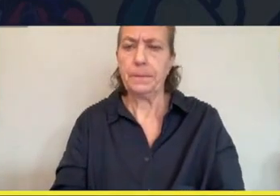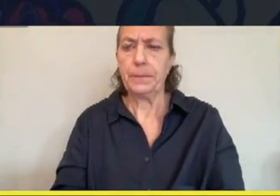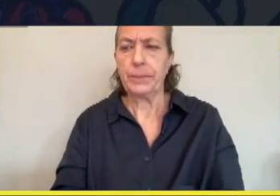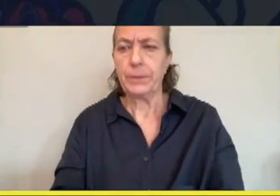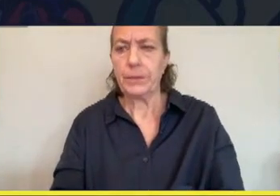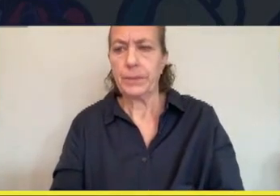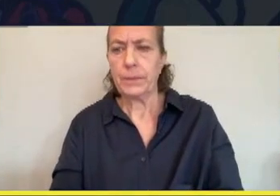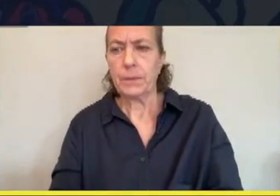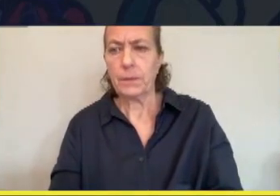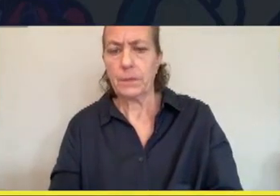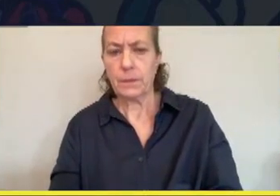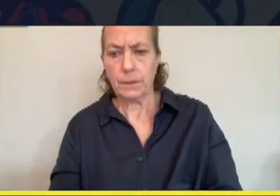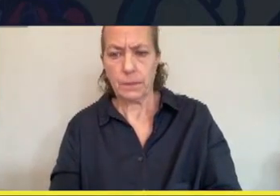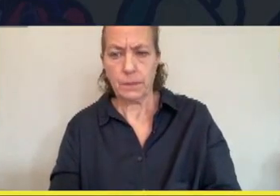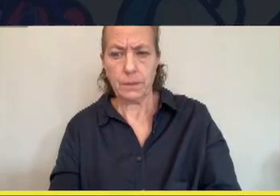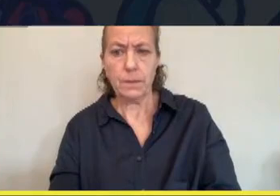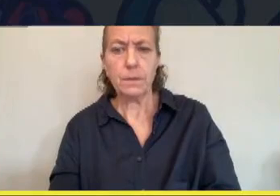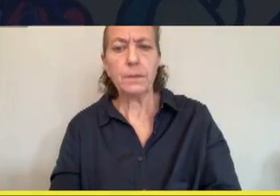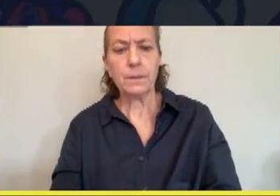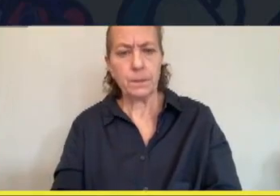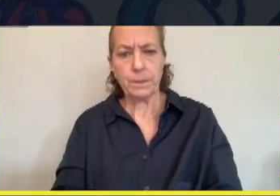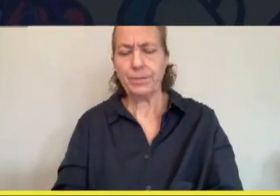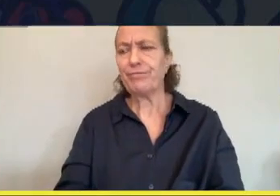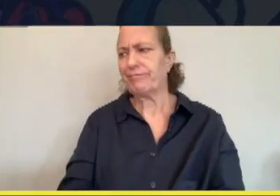These are all really helpful. I appreciate it.